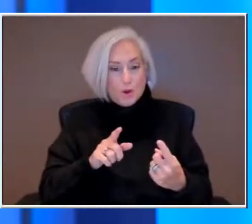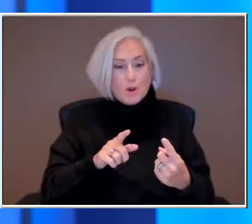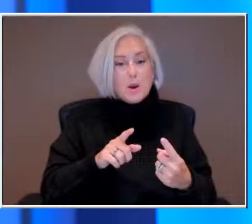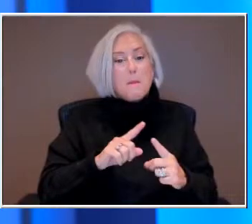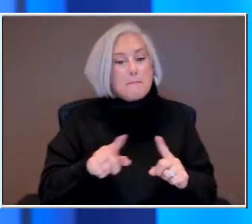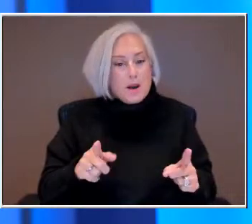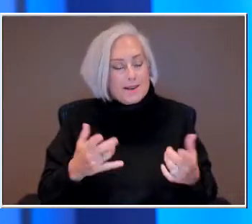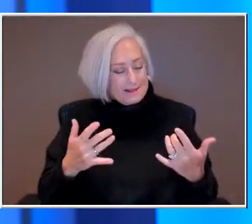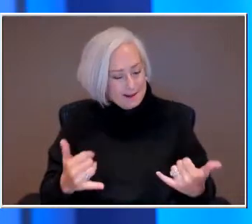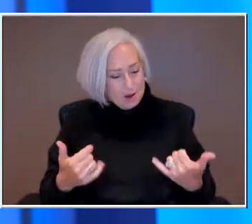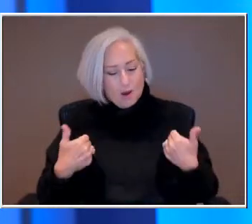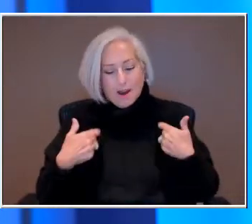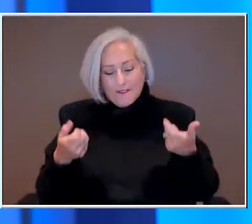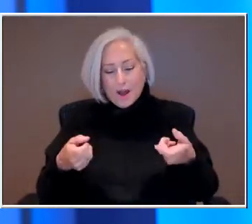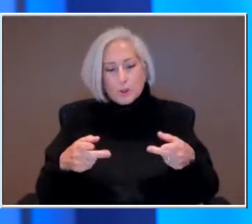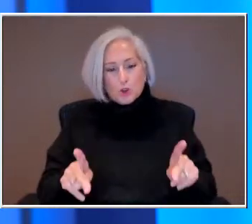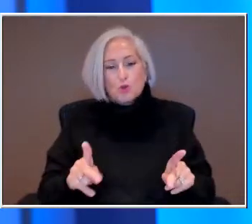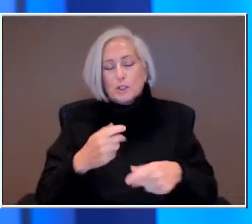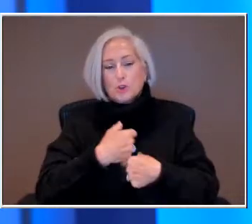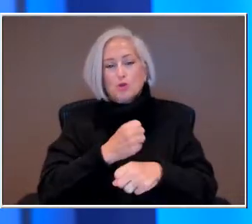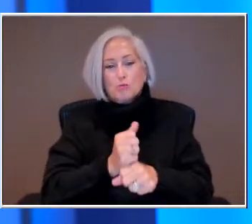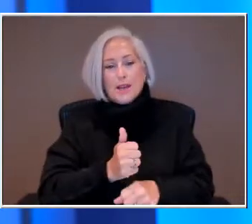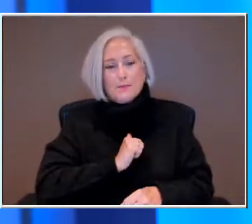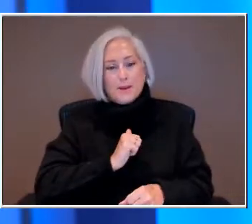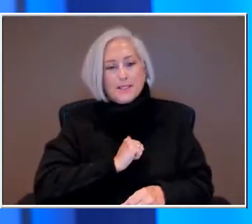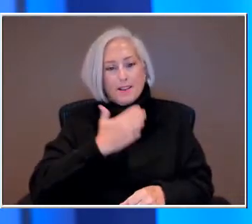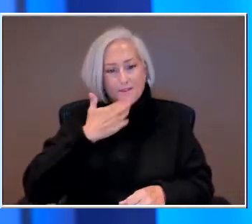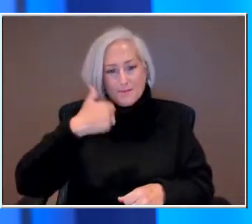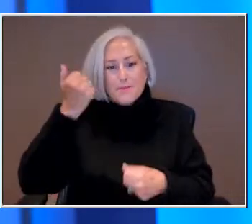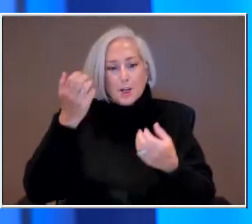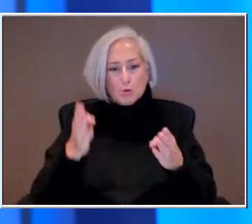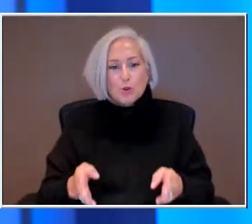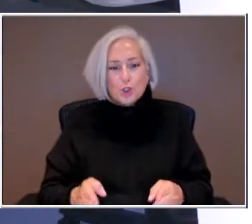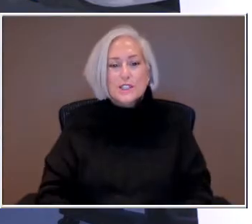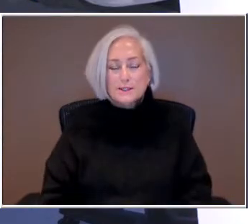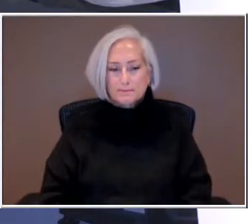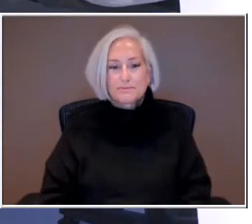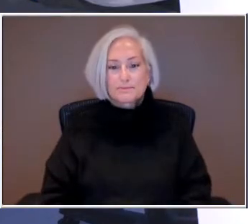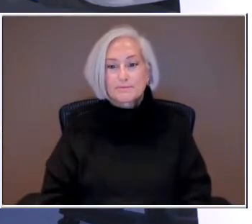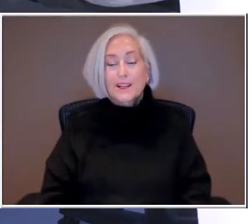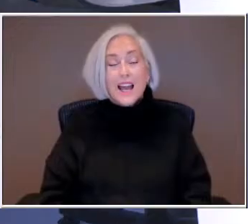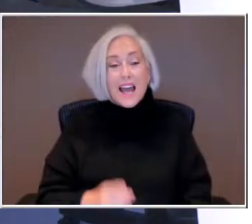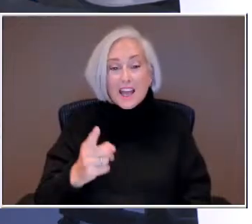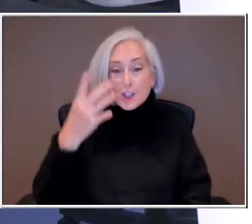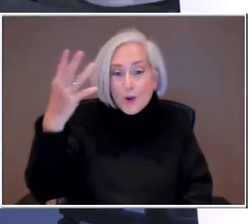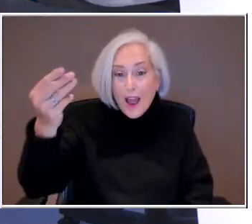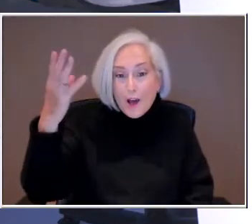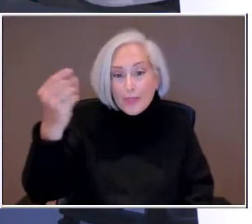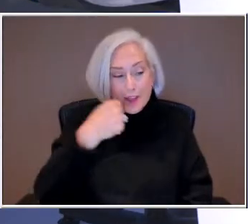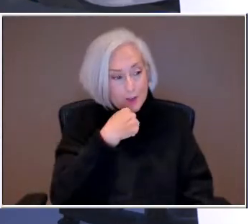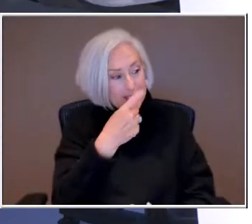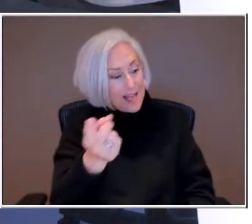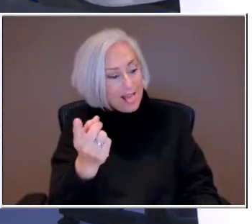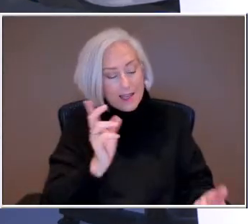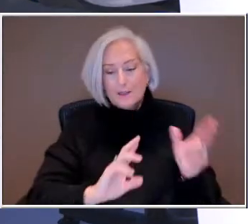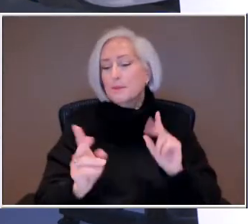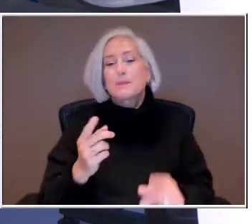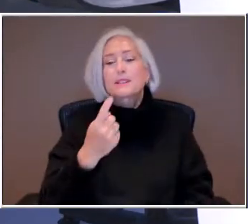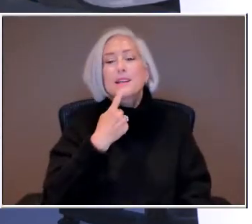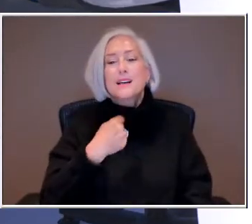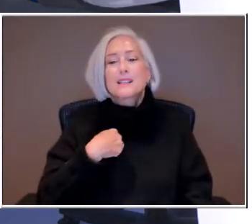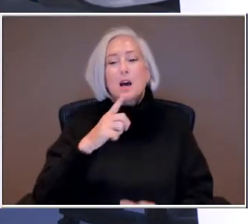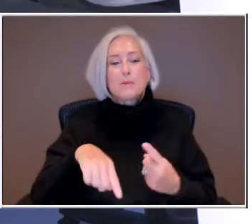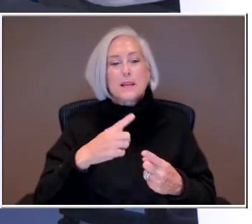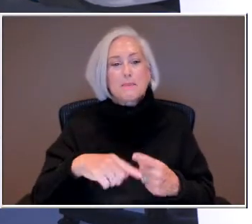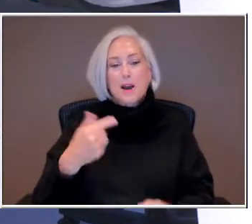opportunity to make myself a better person. And you're getting out there and spreading the word. Tell us about the gala that's coming up. Oh